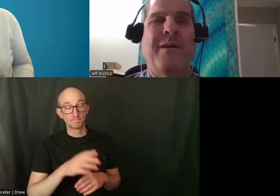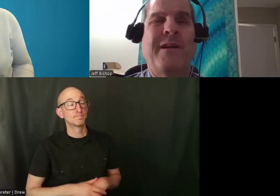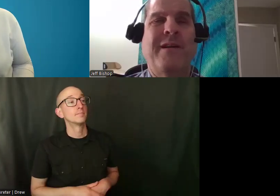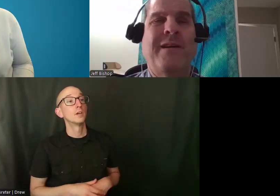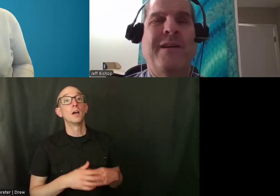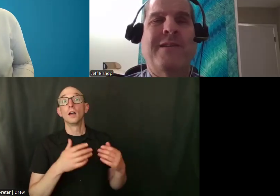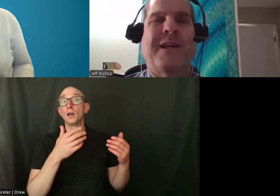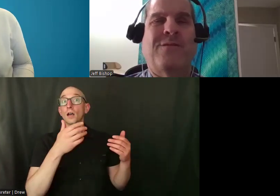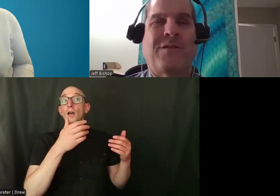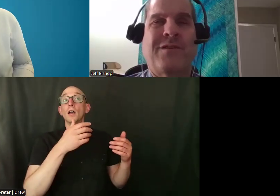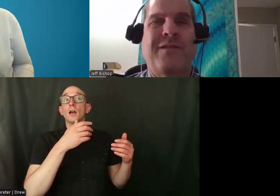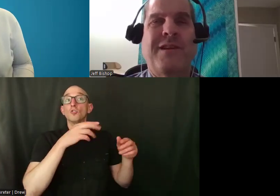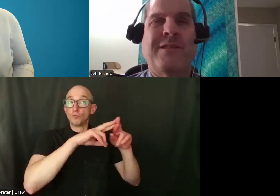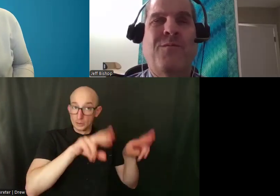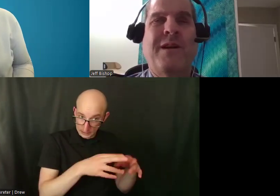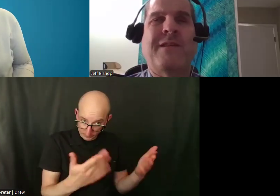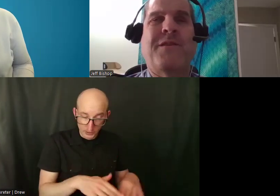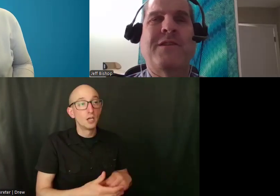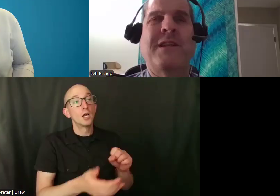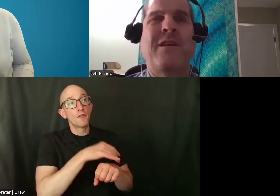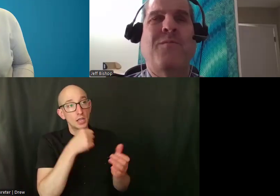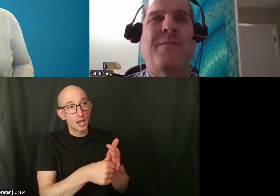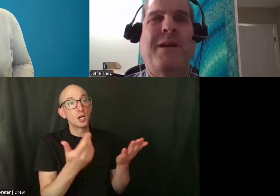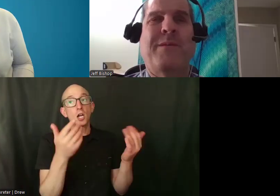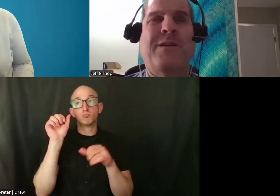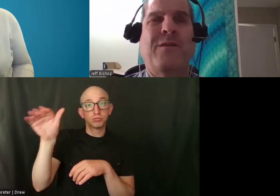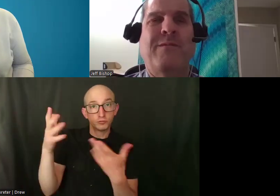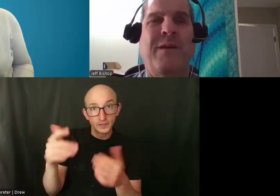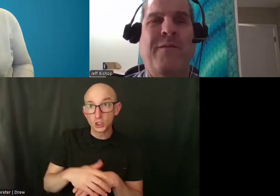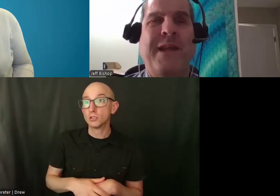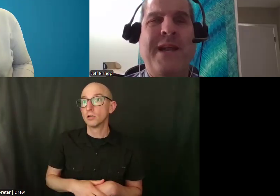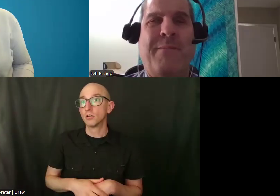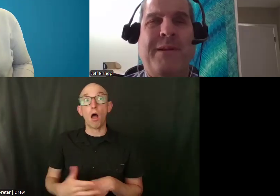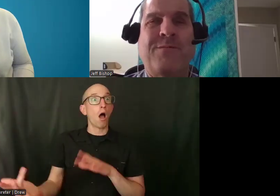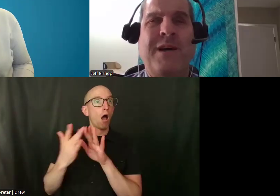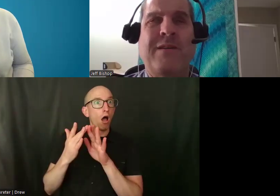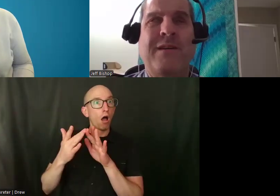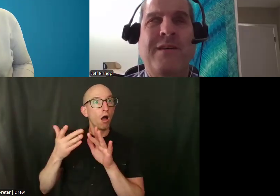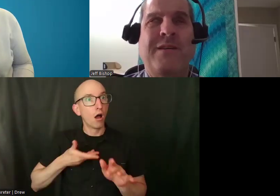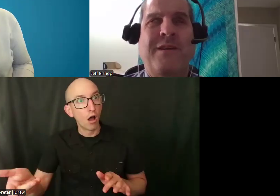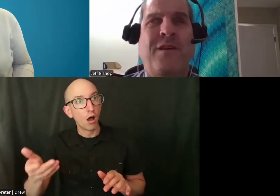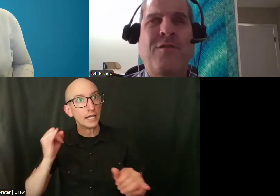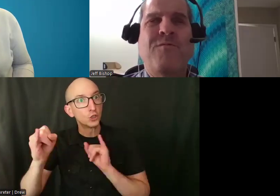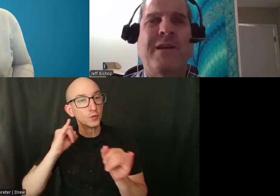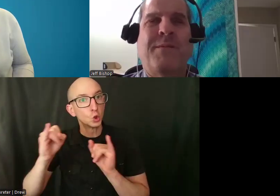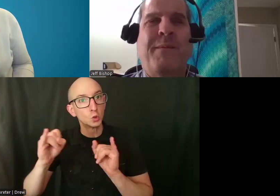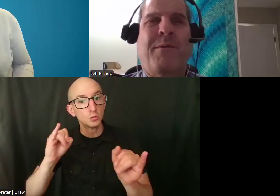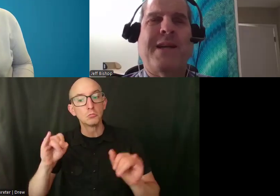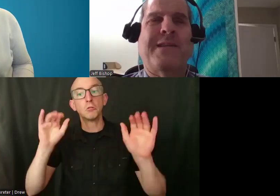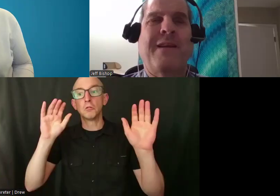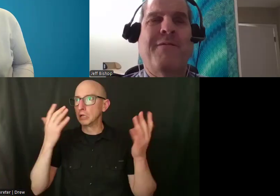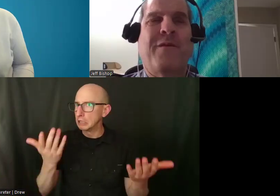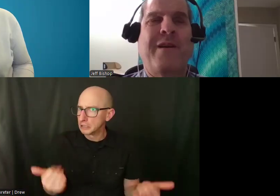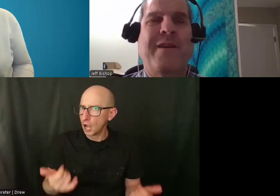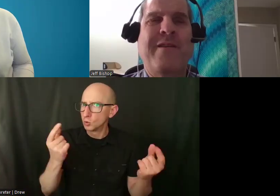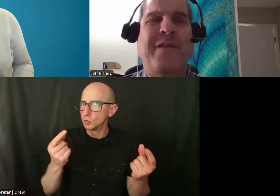interview scheduled. So what is the first thing that you want to be able to do when that happens? Well, you want to be